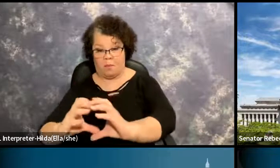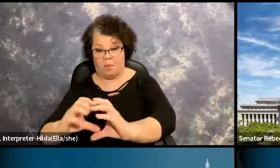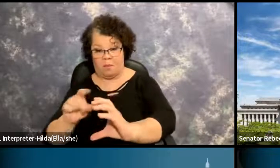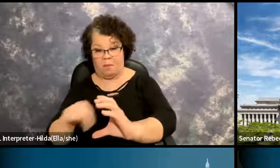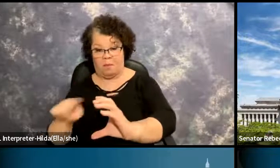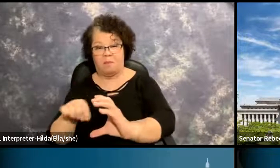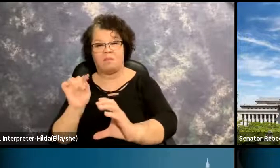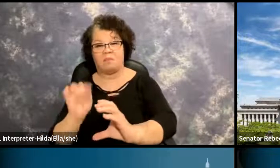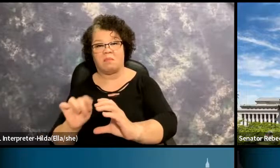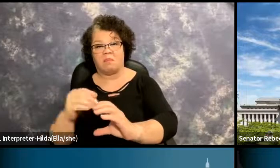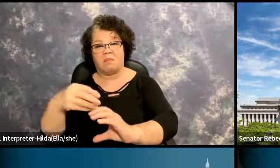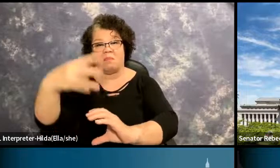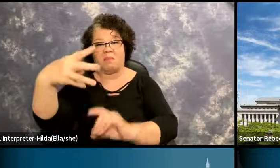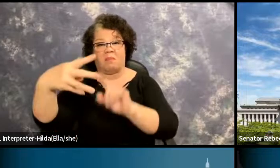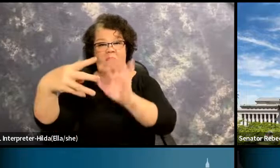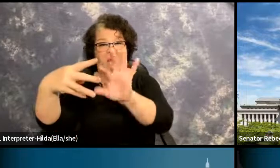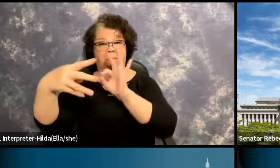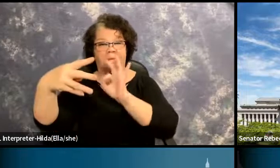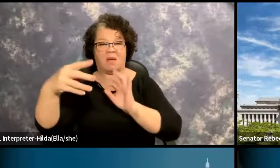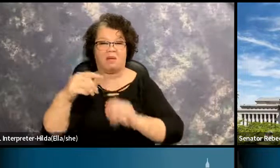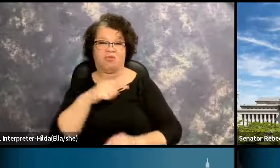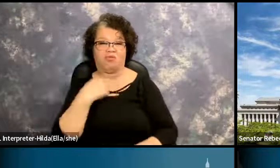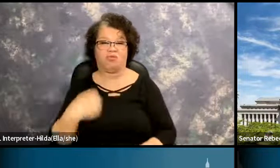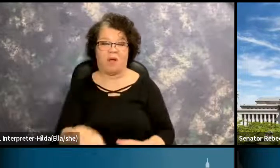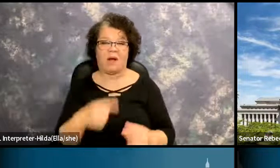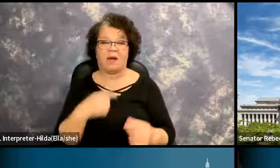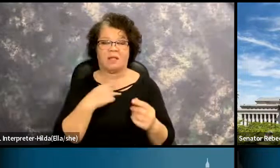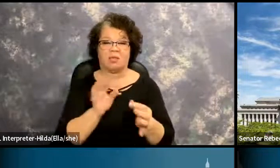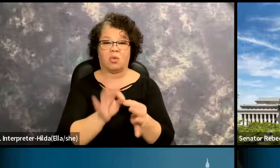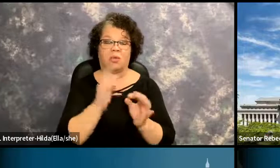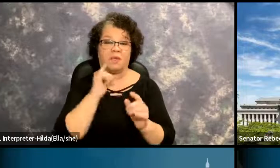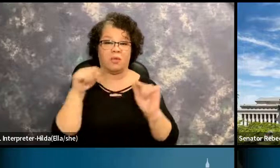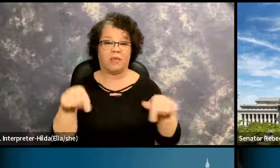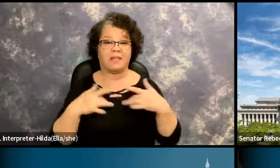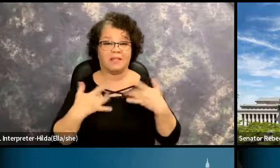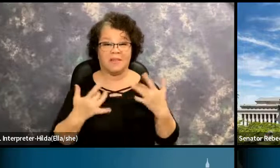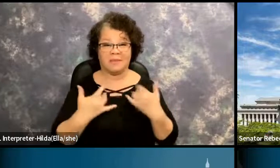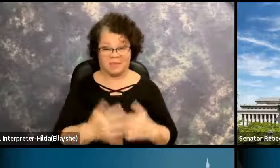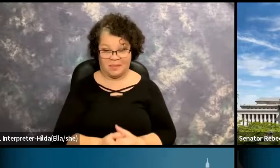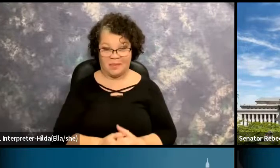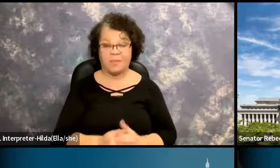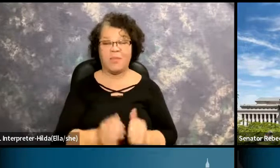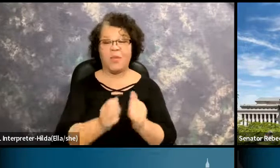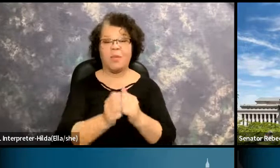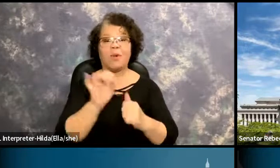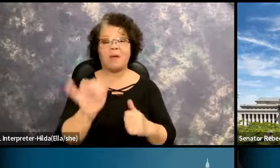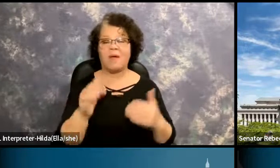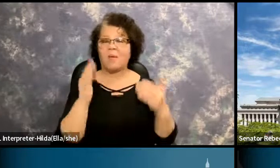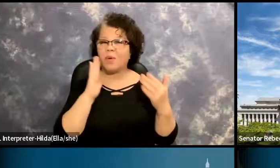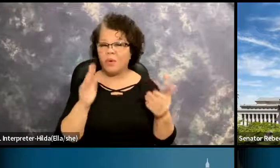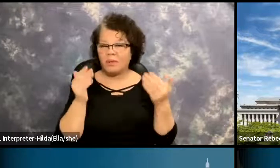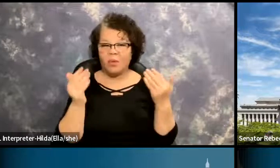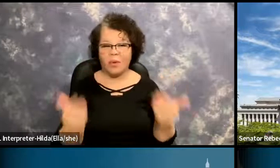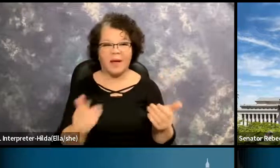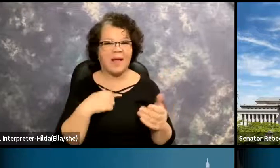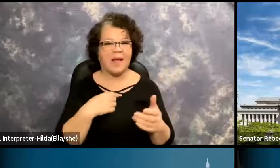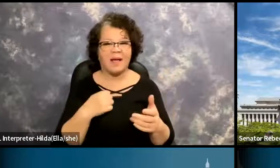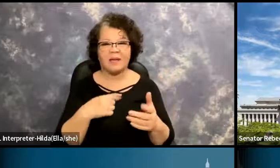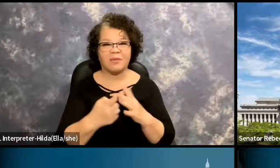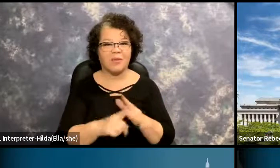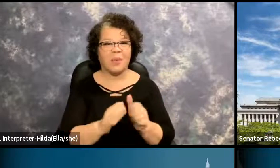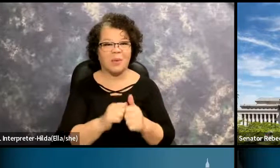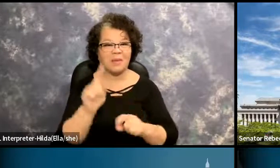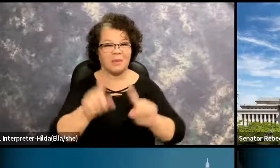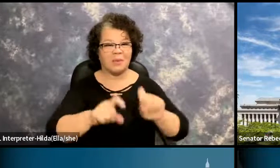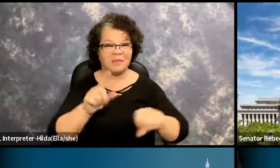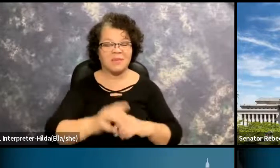Chinese interpretation for this event. And with that, we are going to go ahead and get right into questions.